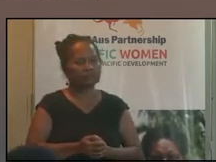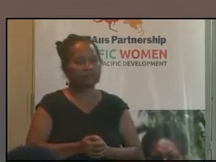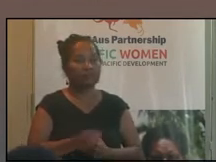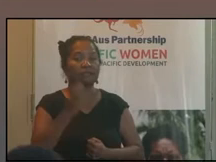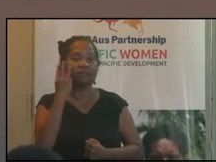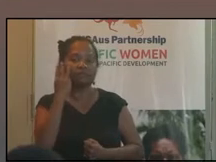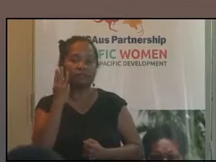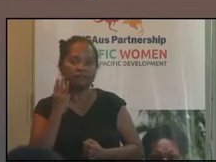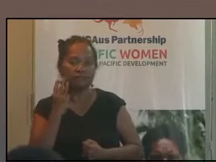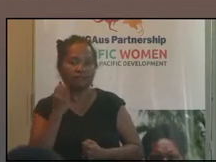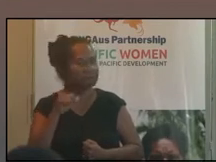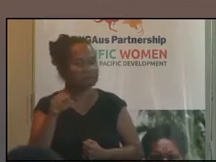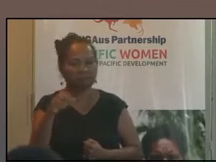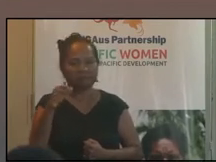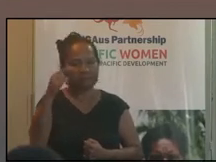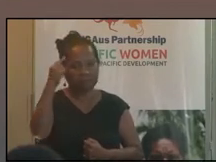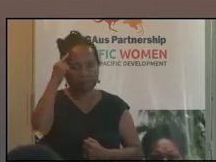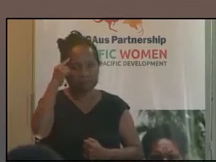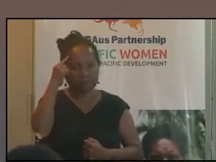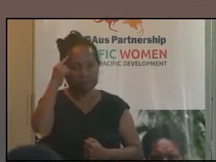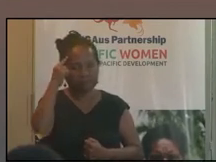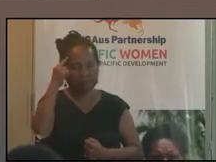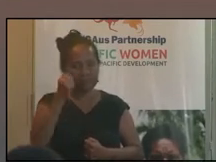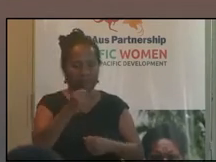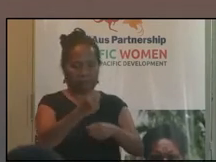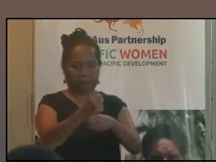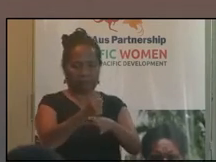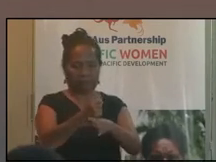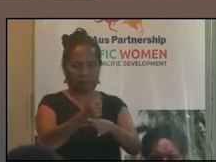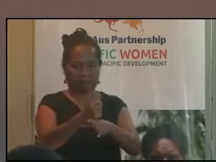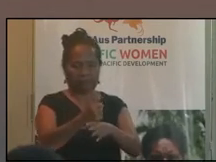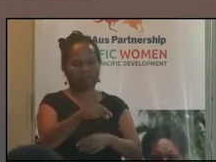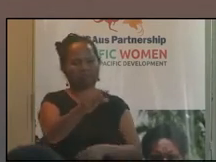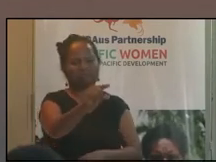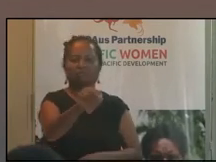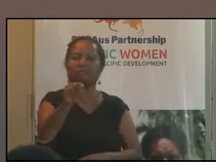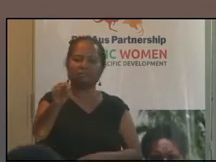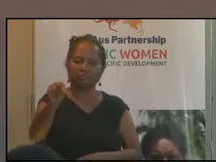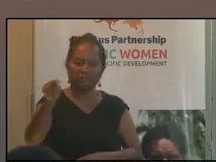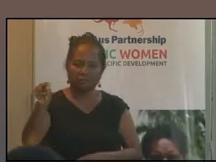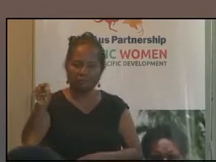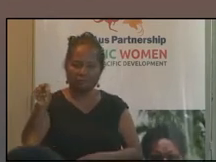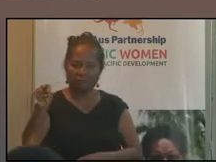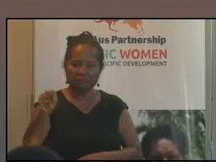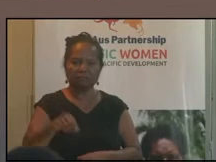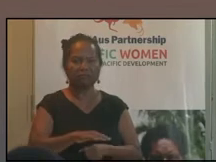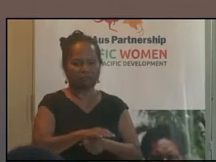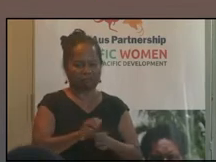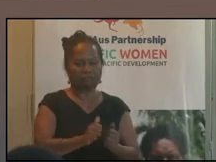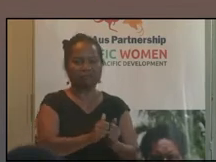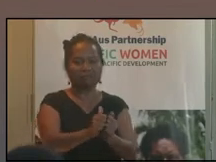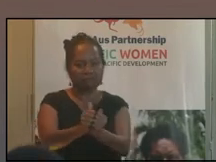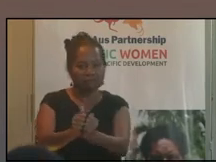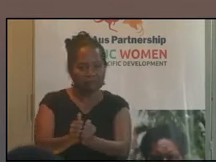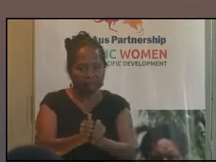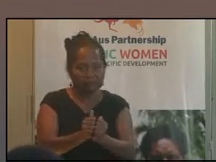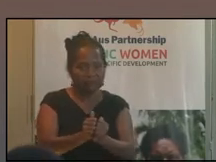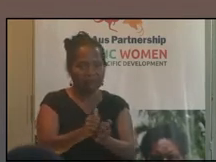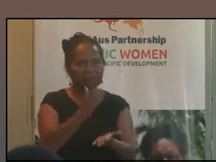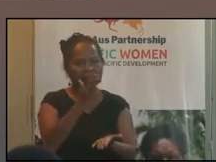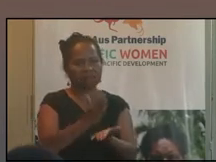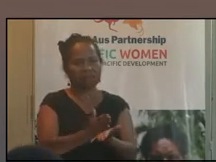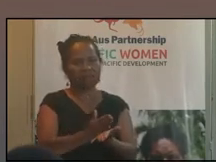women are not recognized by political parties to be able to be nominated and endorsed to become to run